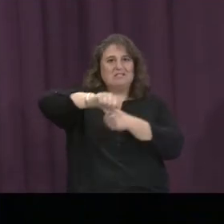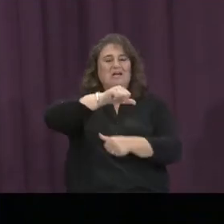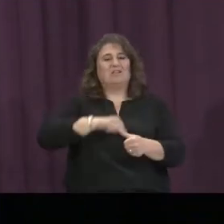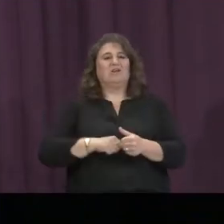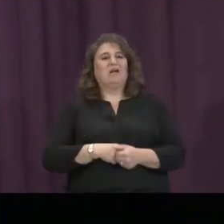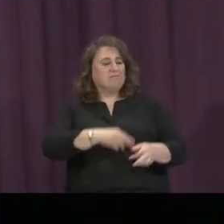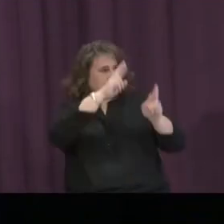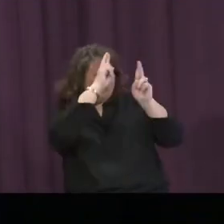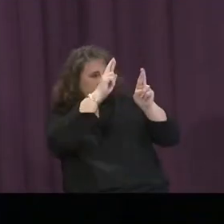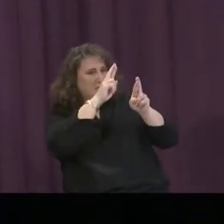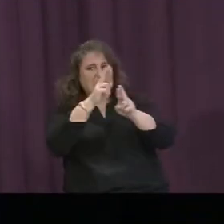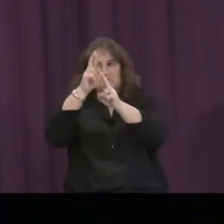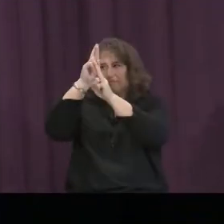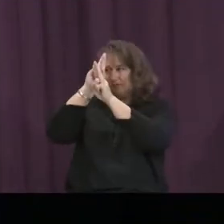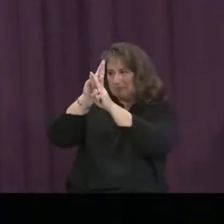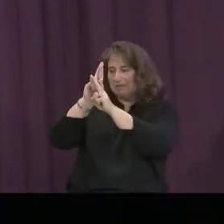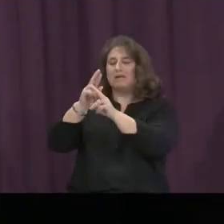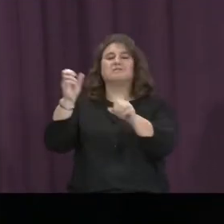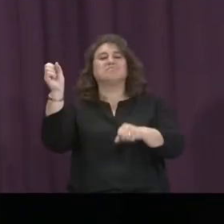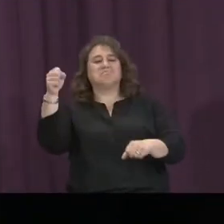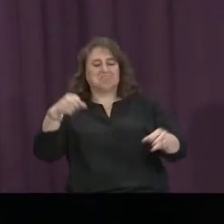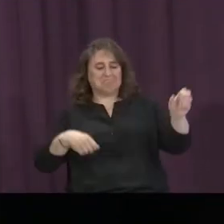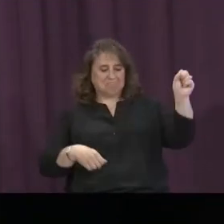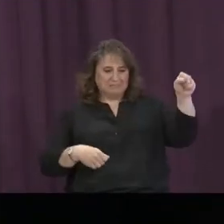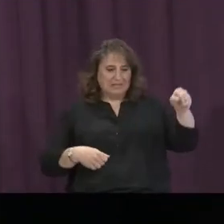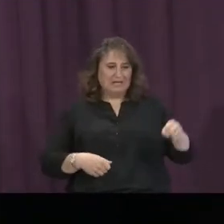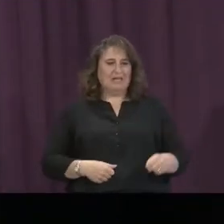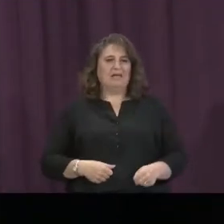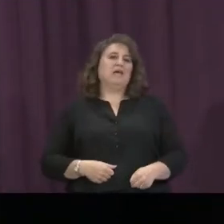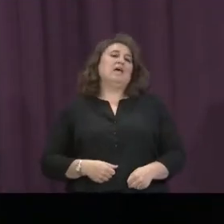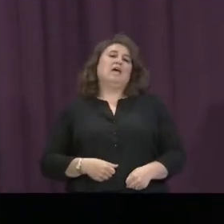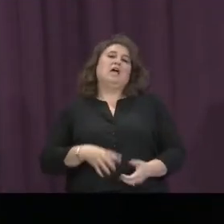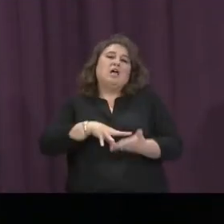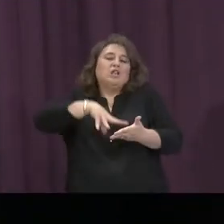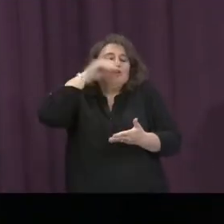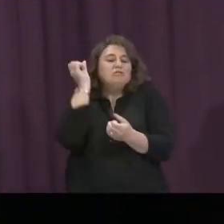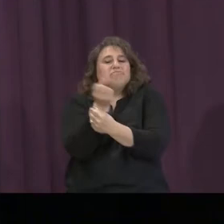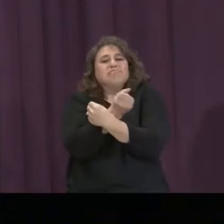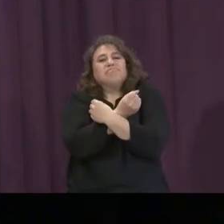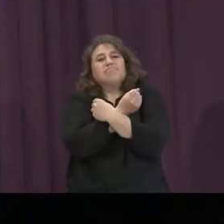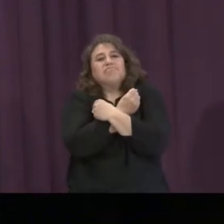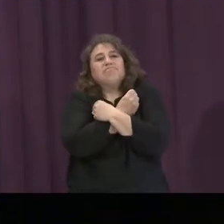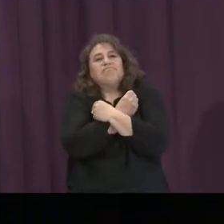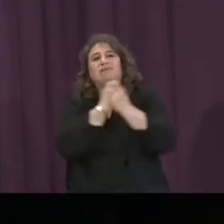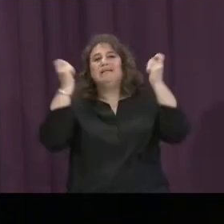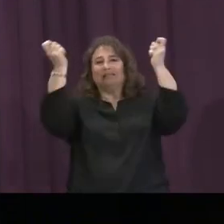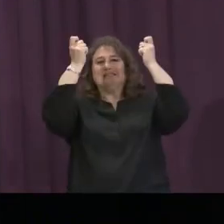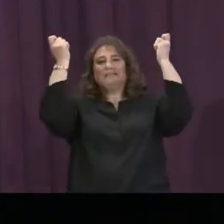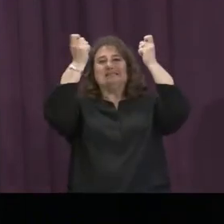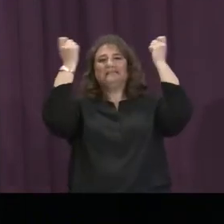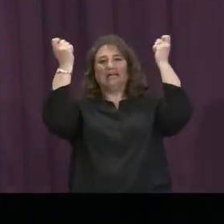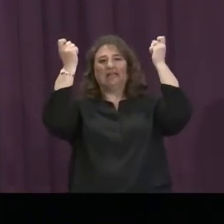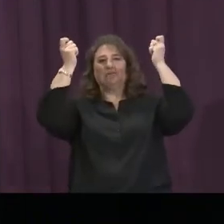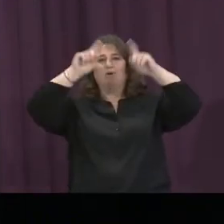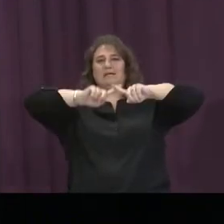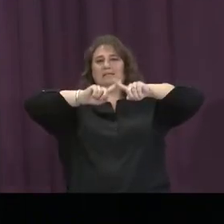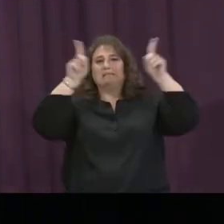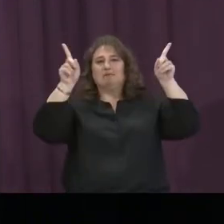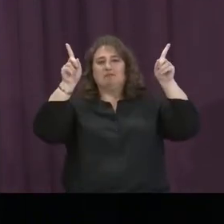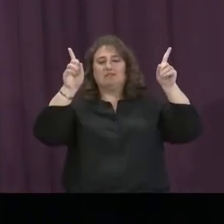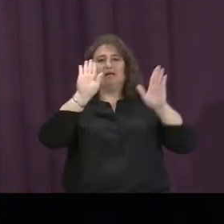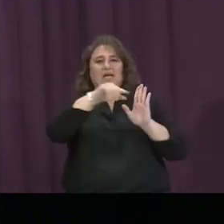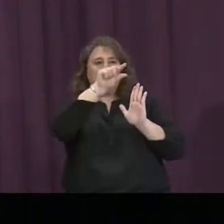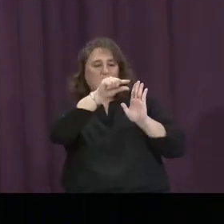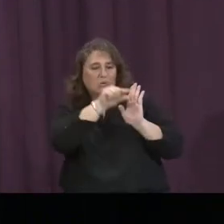respect. Yeah. It's just so good. Um, and we learn to embrace each other more about celebrating our differences, even in the quality